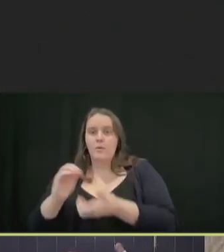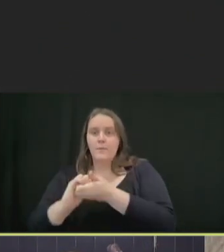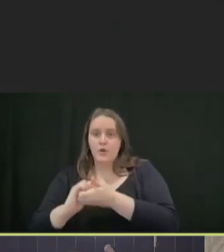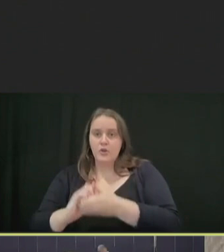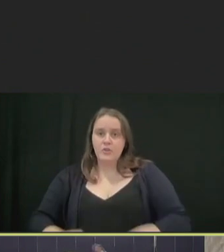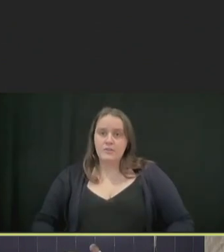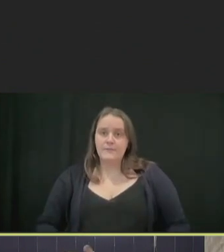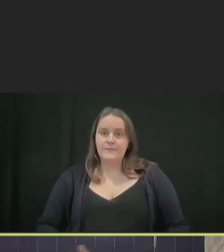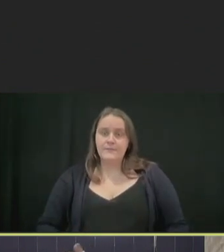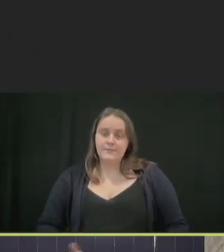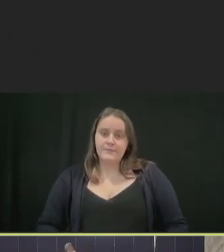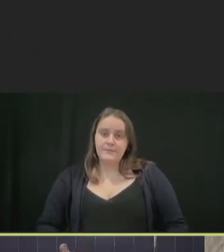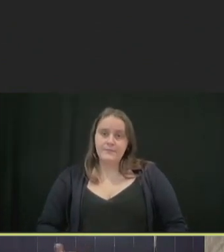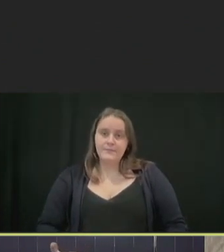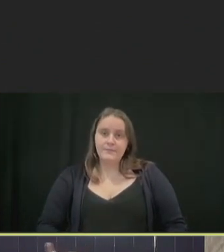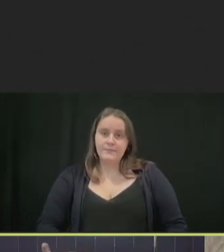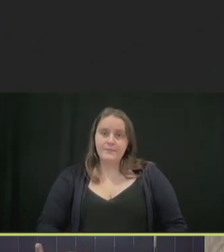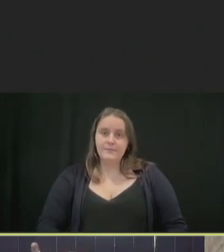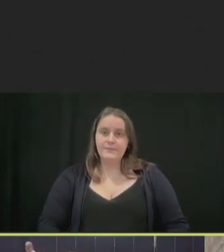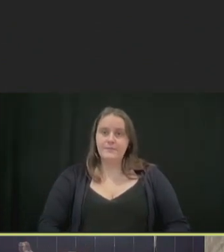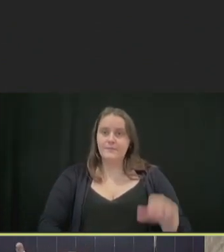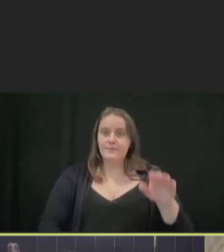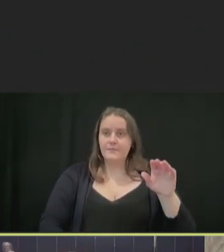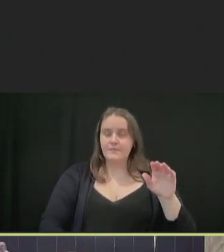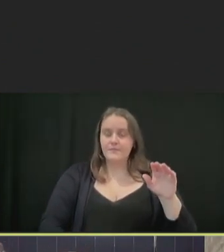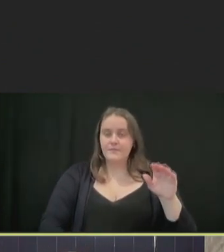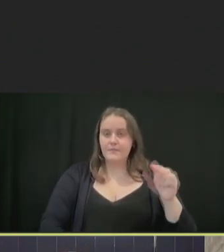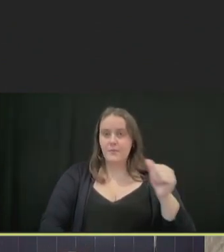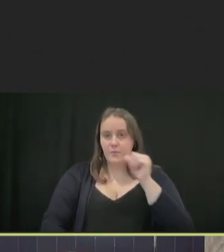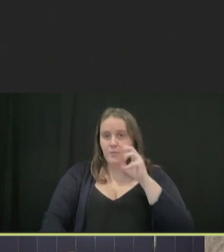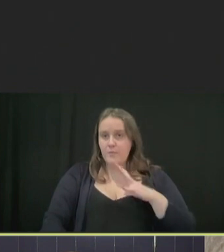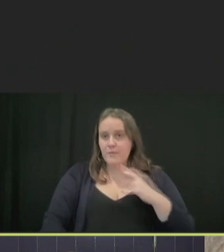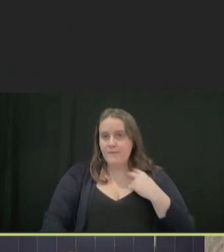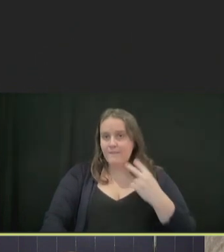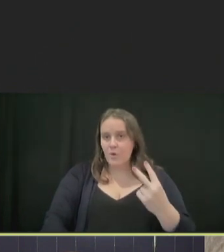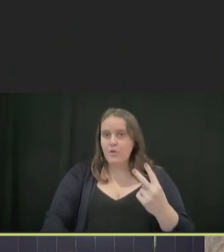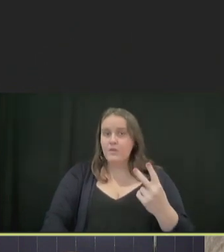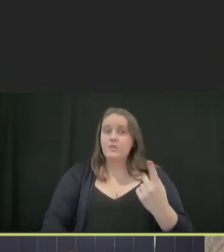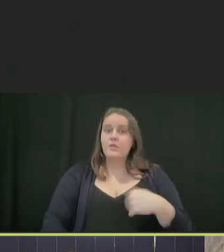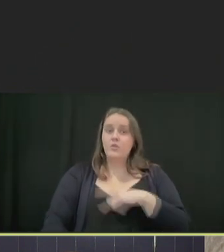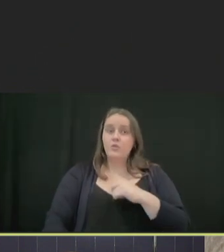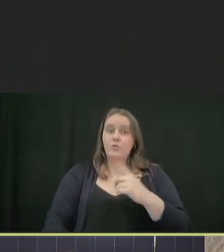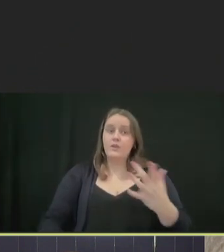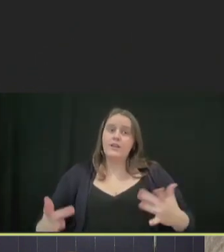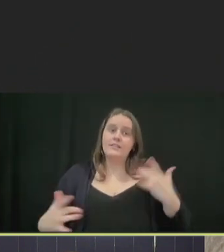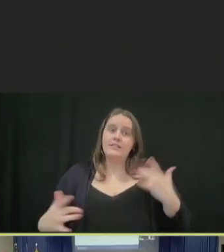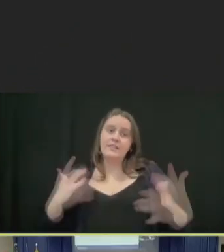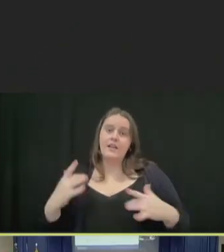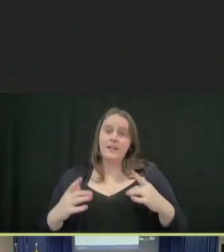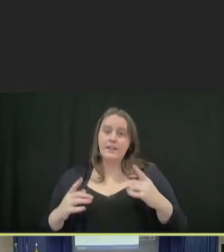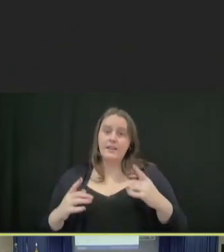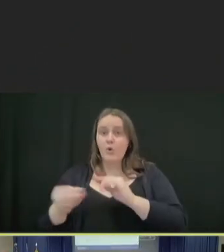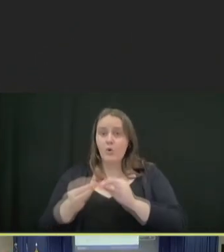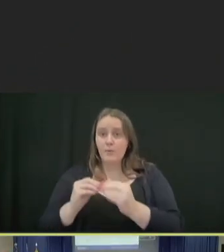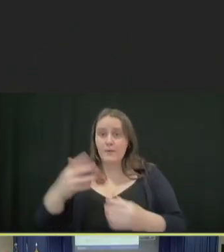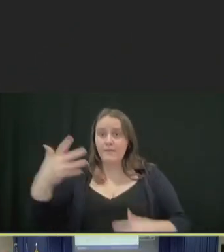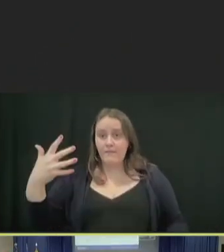Yes, we at USAID were super happy to see goal 5 represented here, and I'm glad